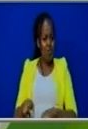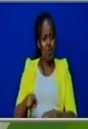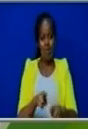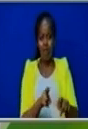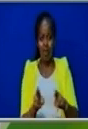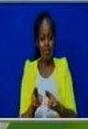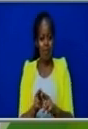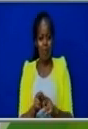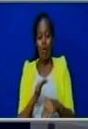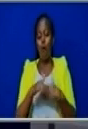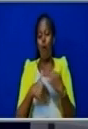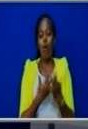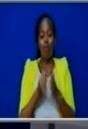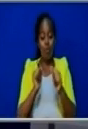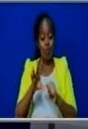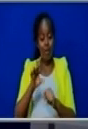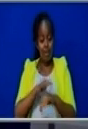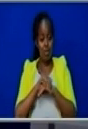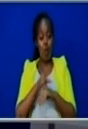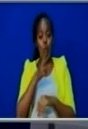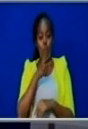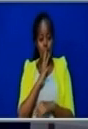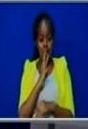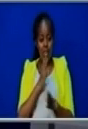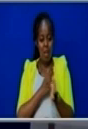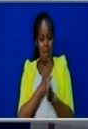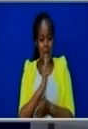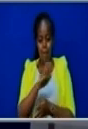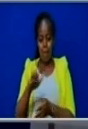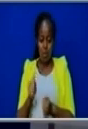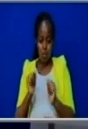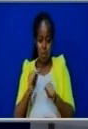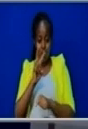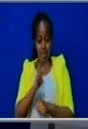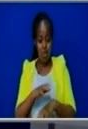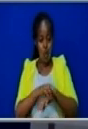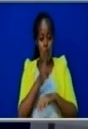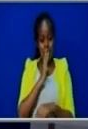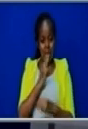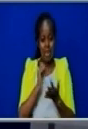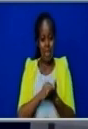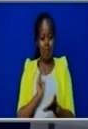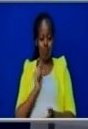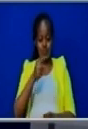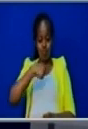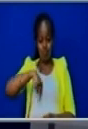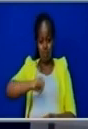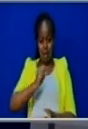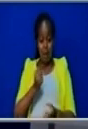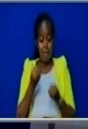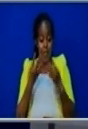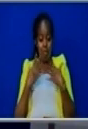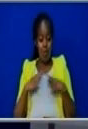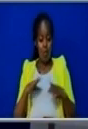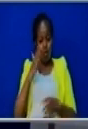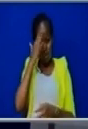Rivers. They are the sources of water. Okay. Those are the main sources of water that we, most of the people, they Yes, know. we Because know. of course,